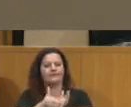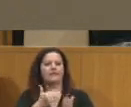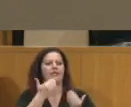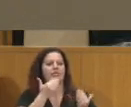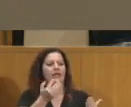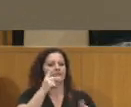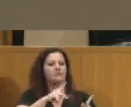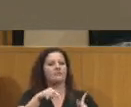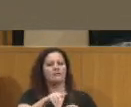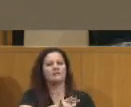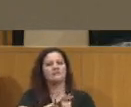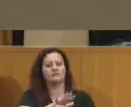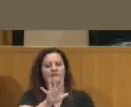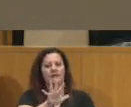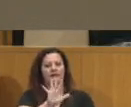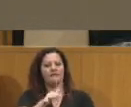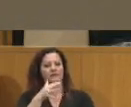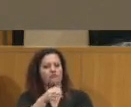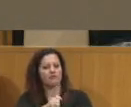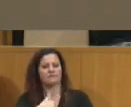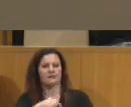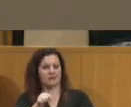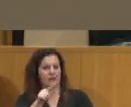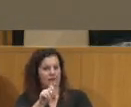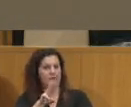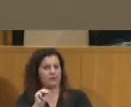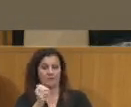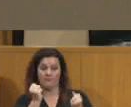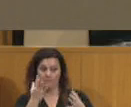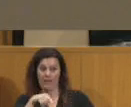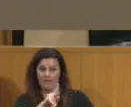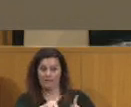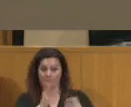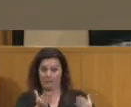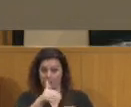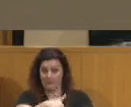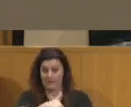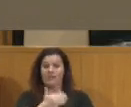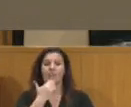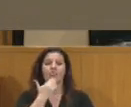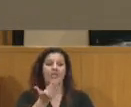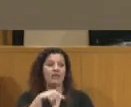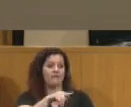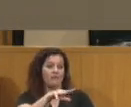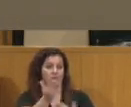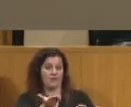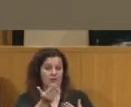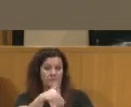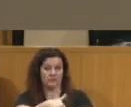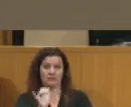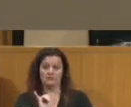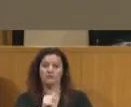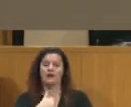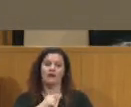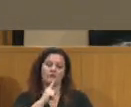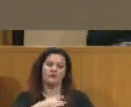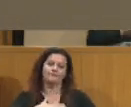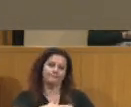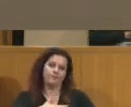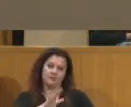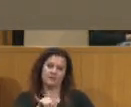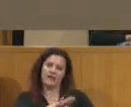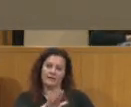She's not the type of person to be out there kind of front of stage, but I'm only possible because